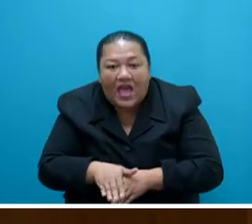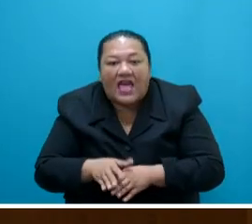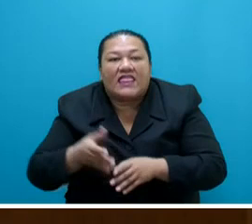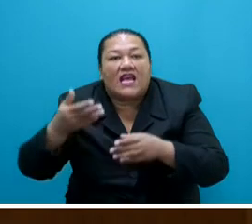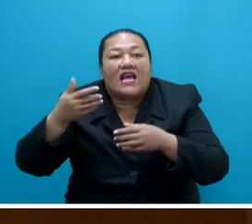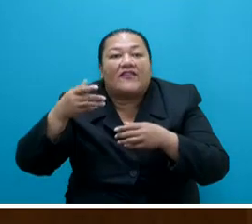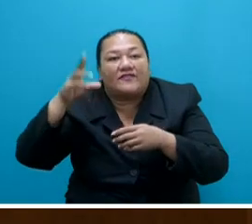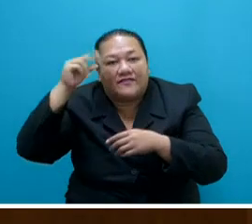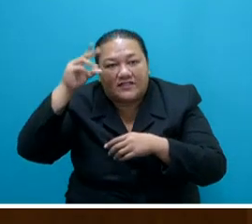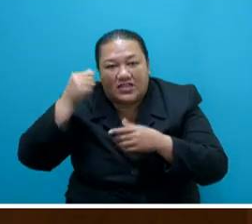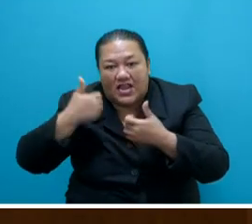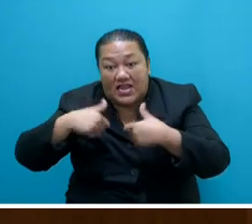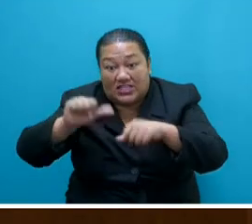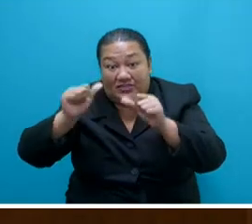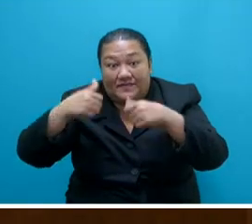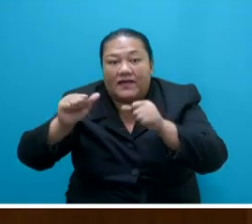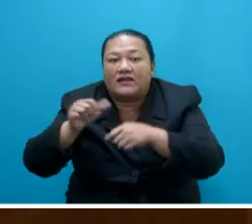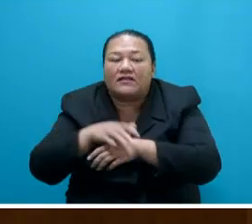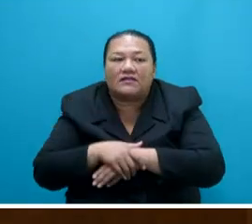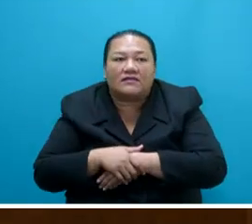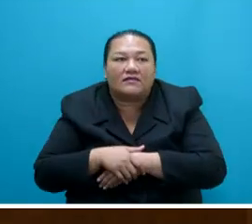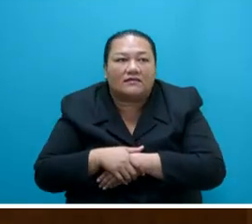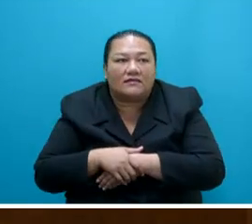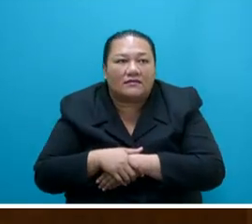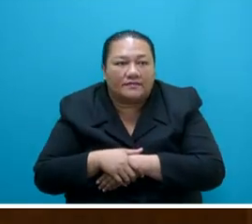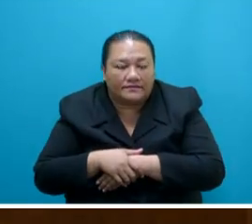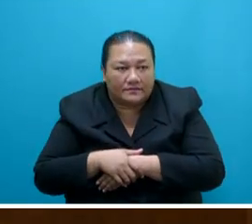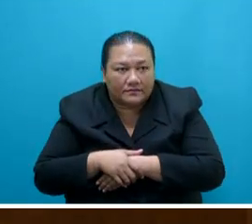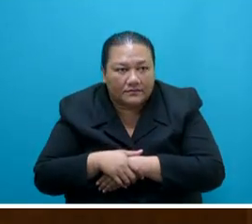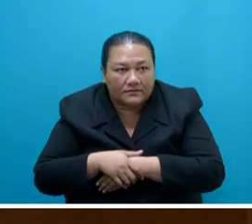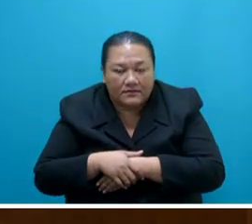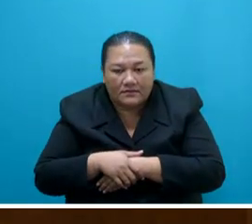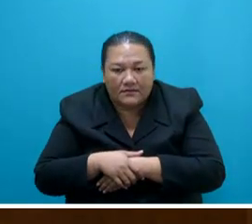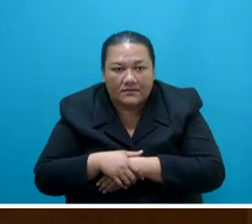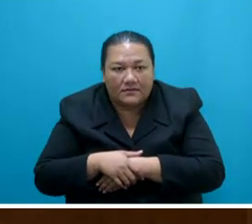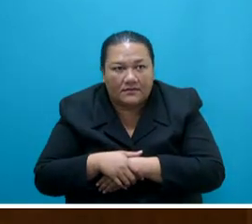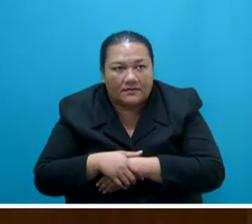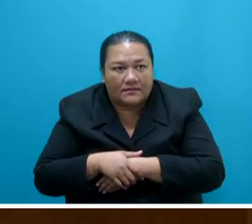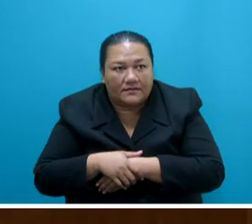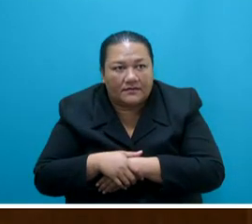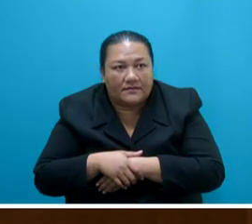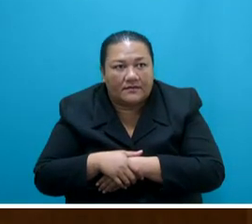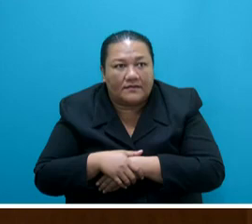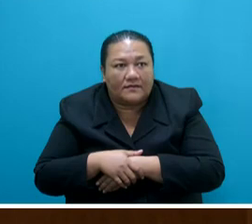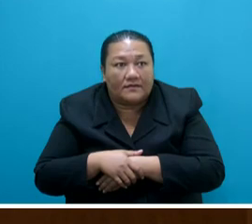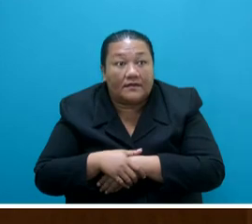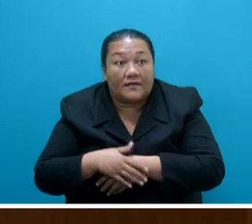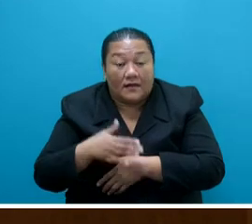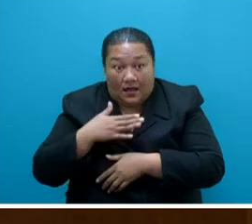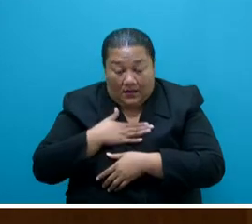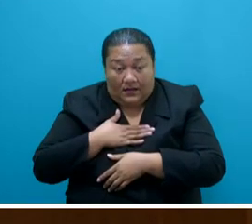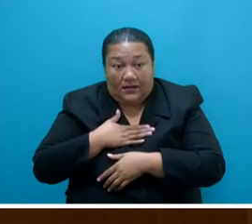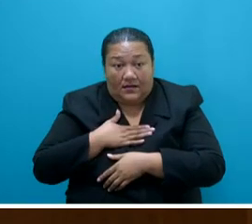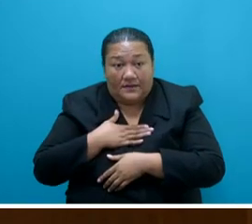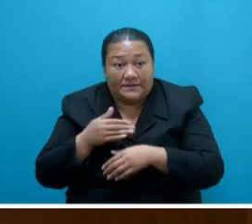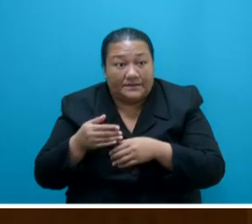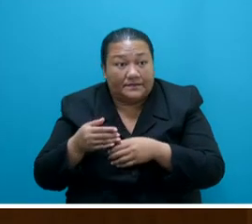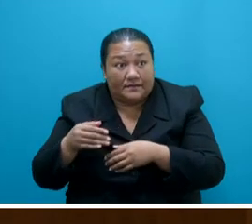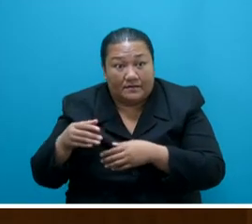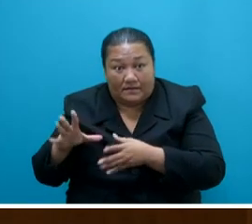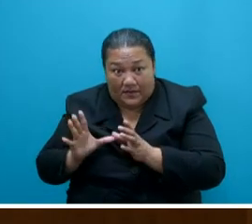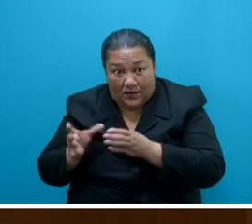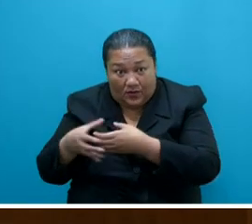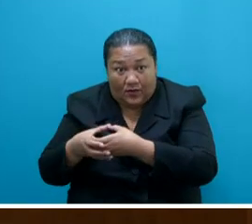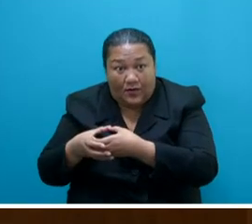Mr. Speaker, the contrast could not be any starker. From my side of the chamber, the